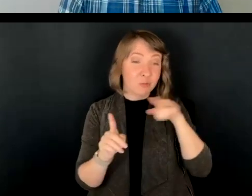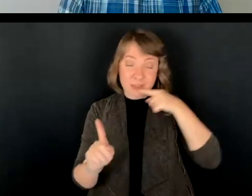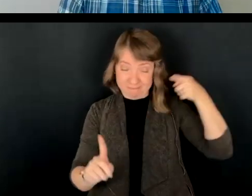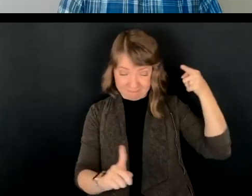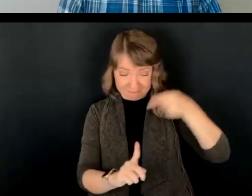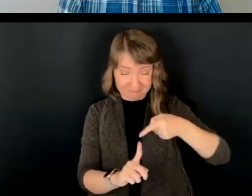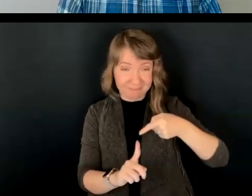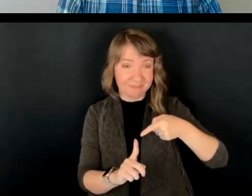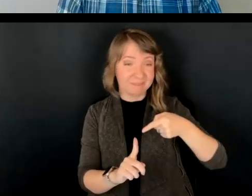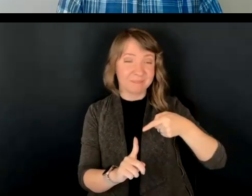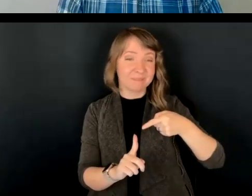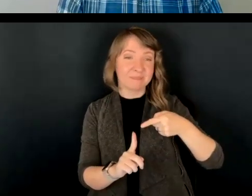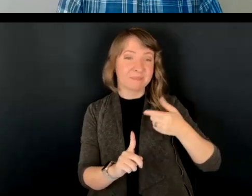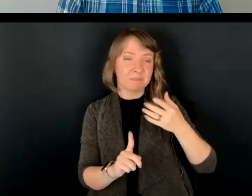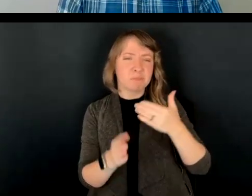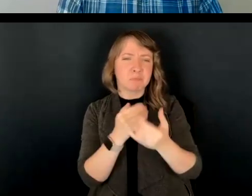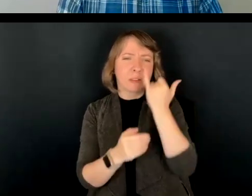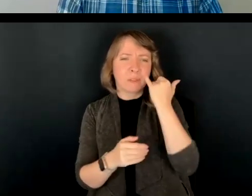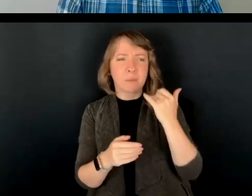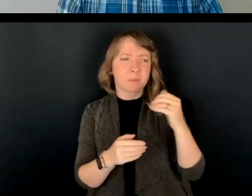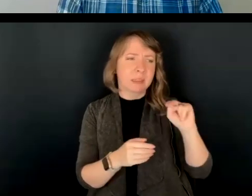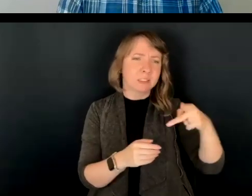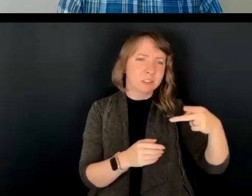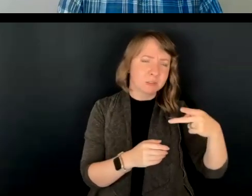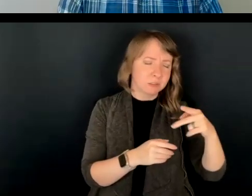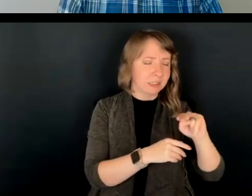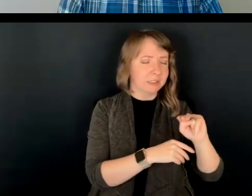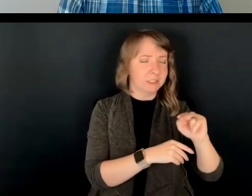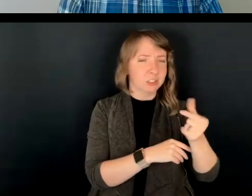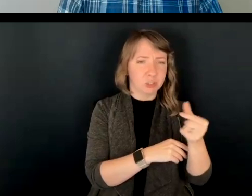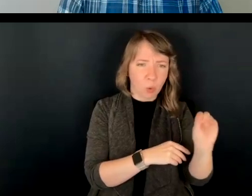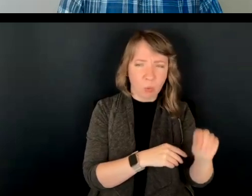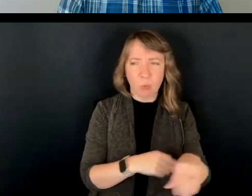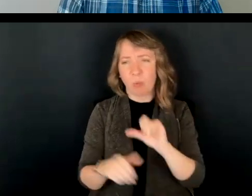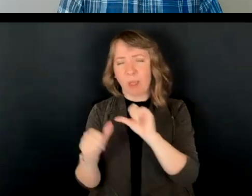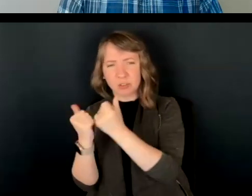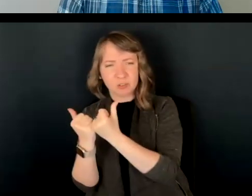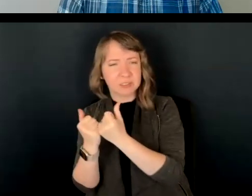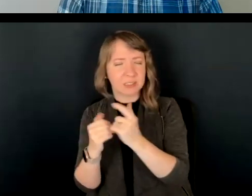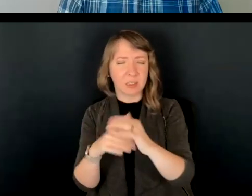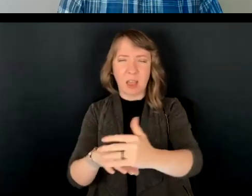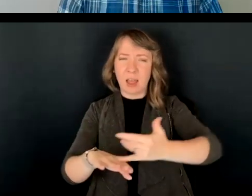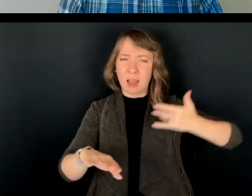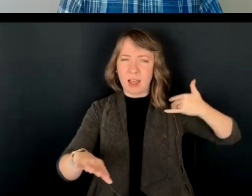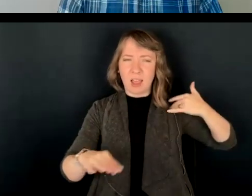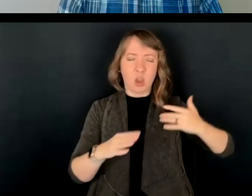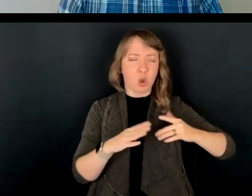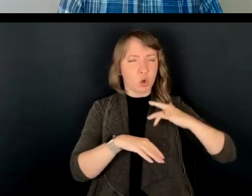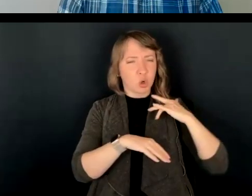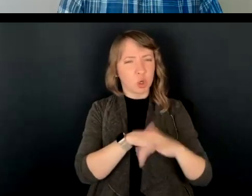to, whether you're in the agency or as an NGO leader, like this early engagement with grants and agreements staff who